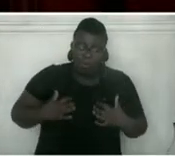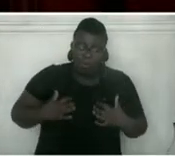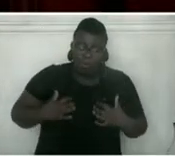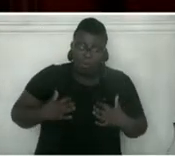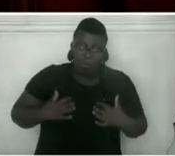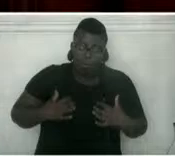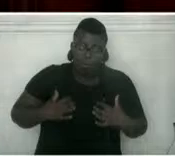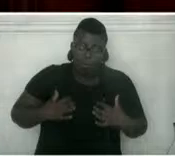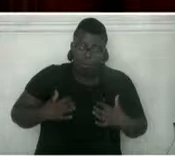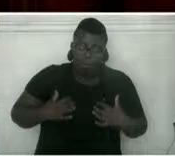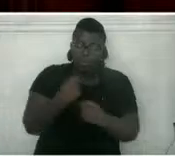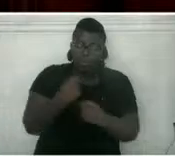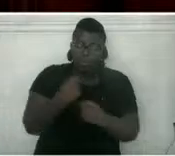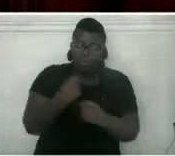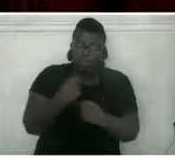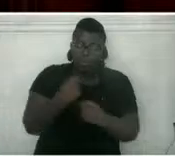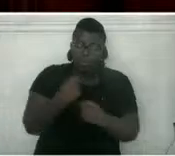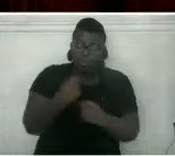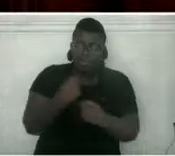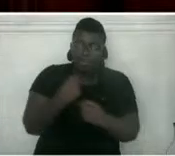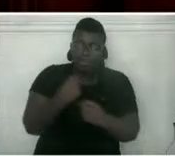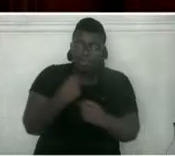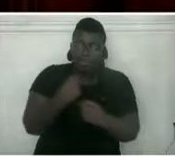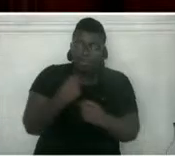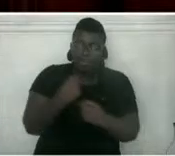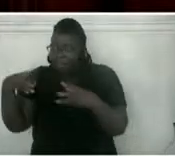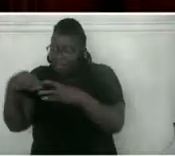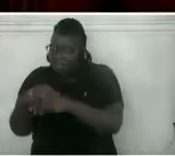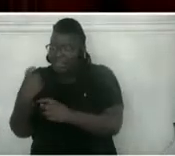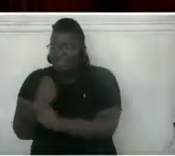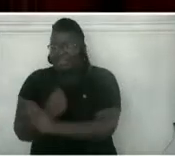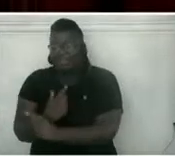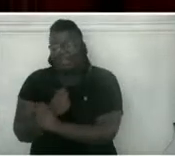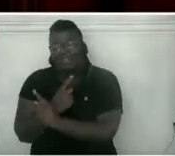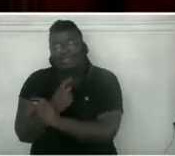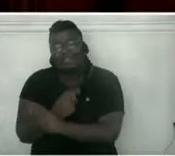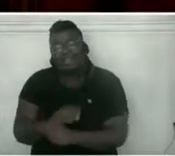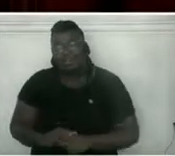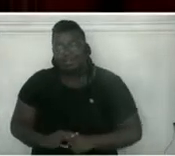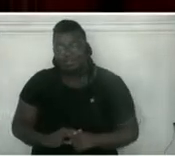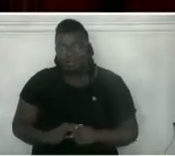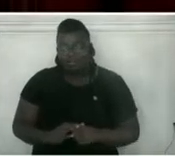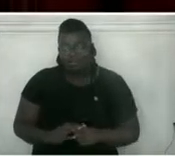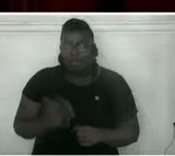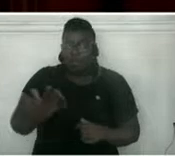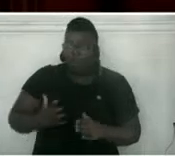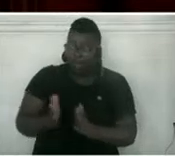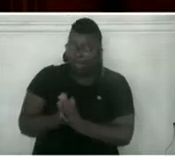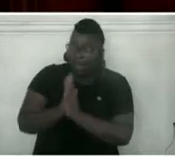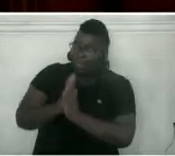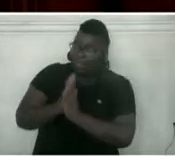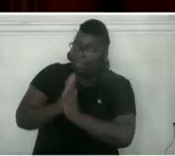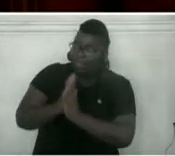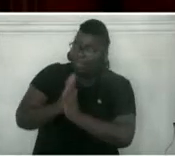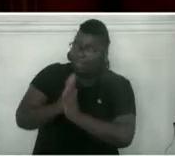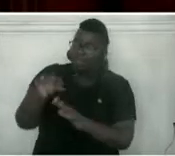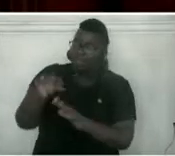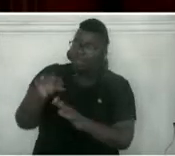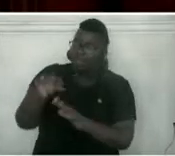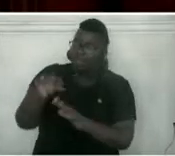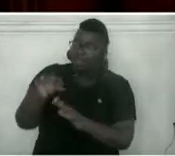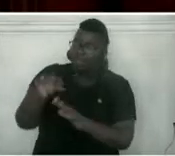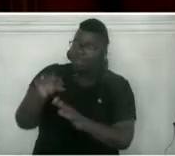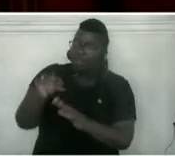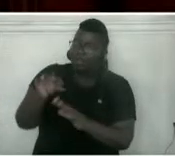commuters, and this is unacceptable. We instructed the department to work with the police and all relevant